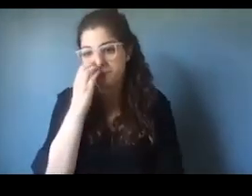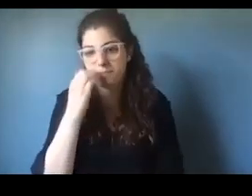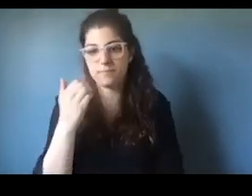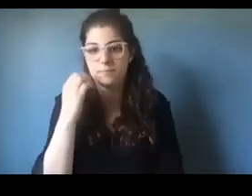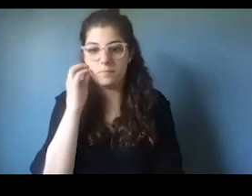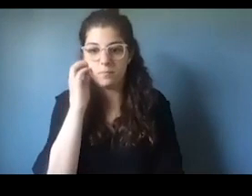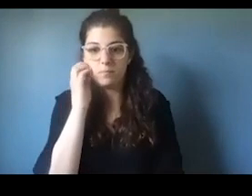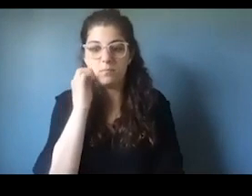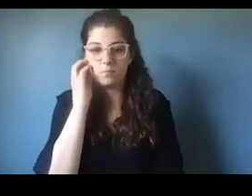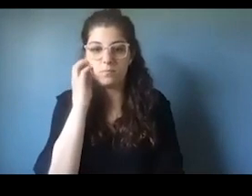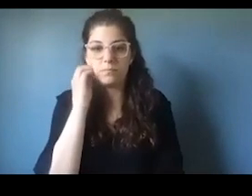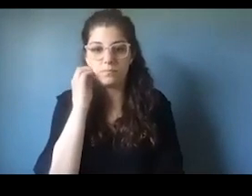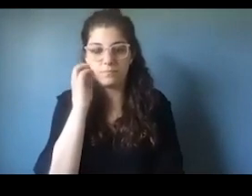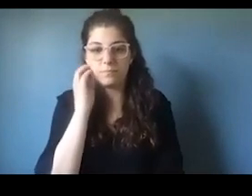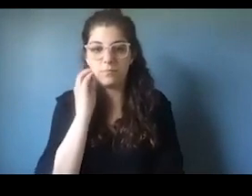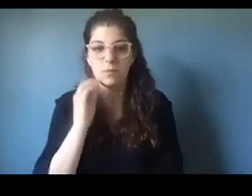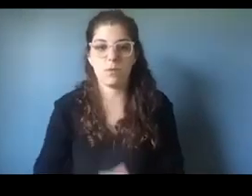well as they should be.